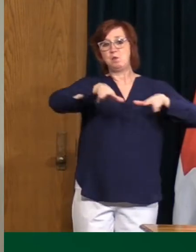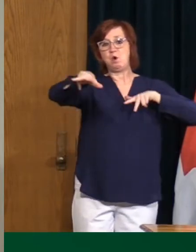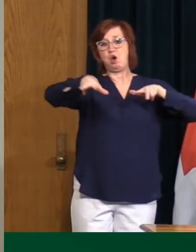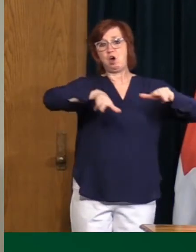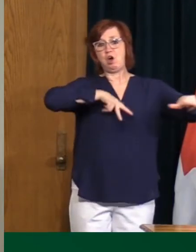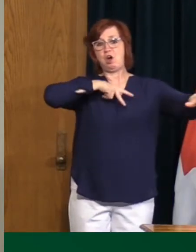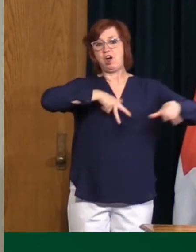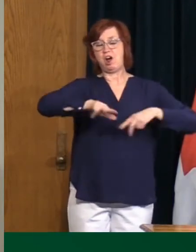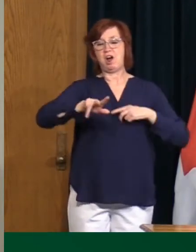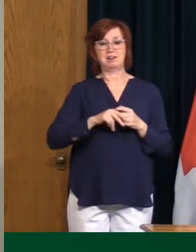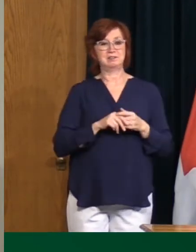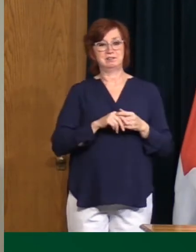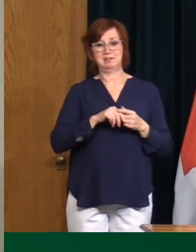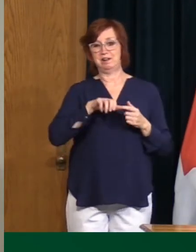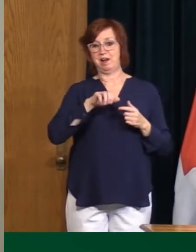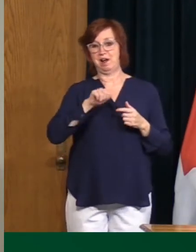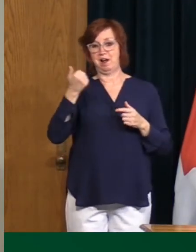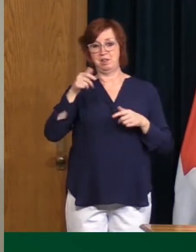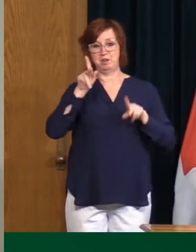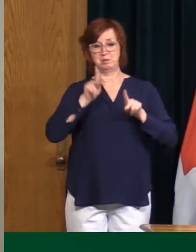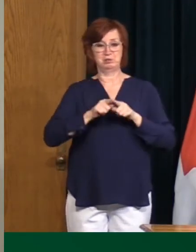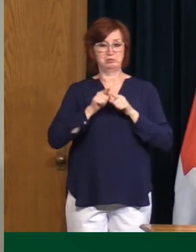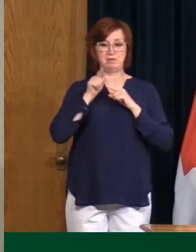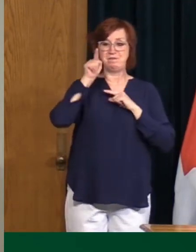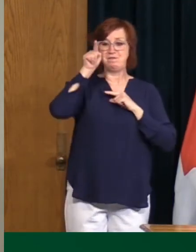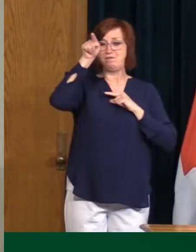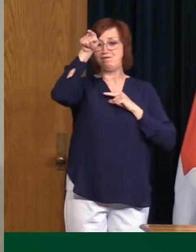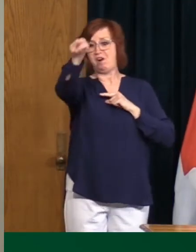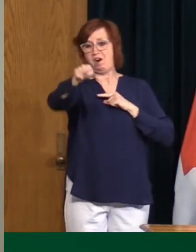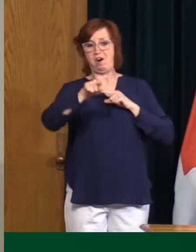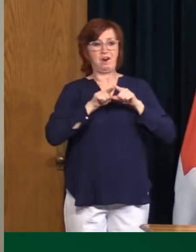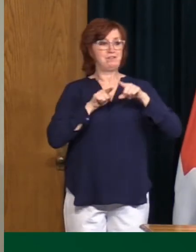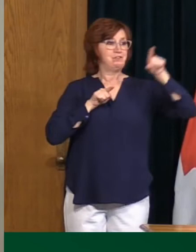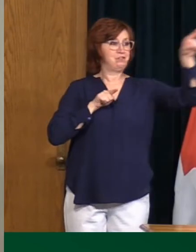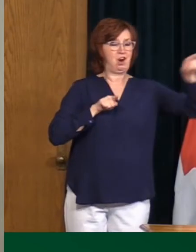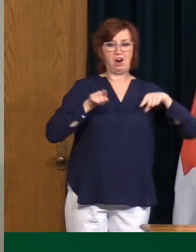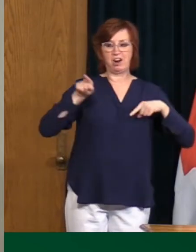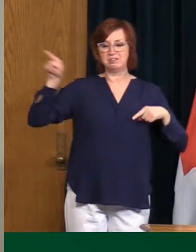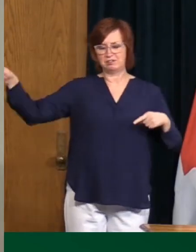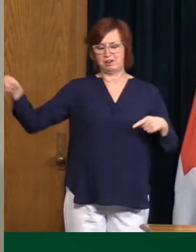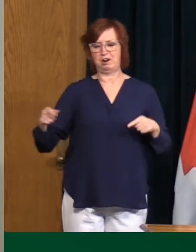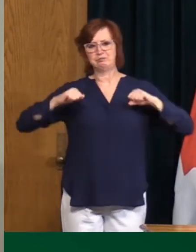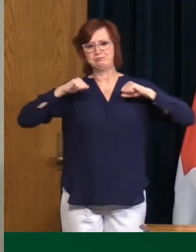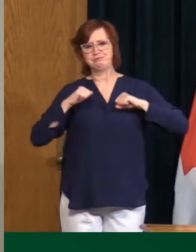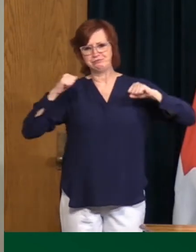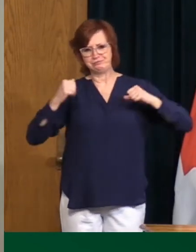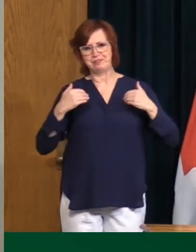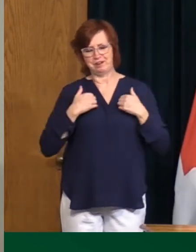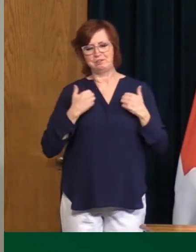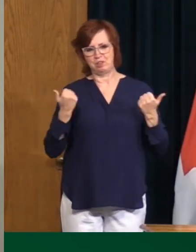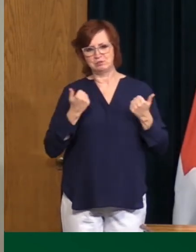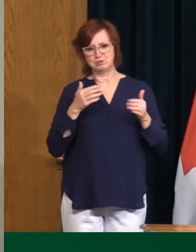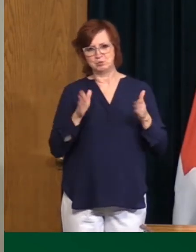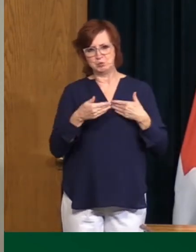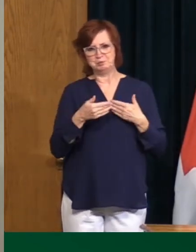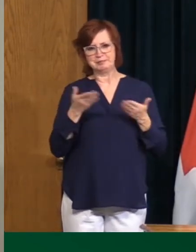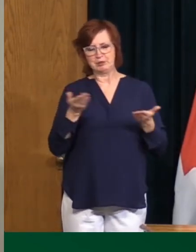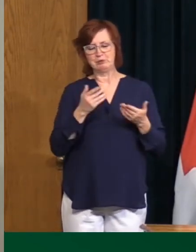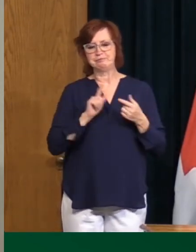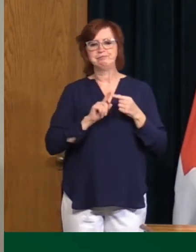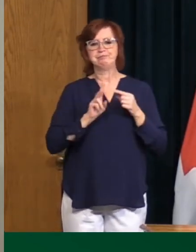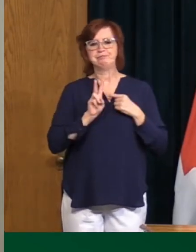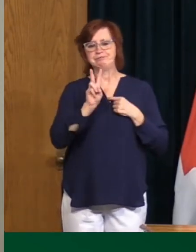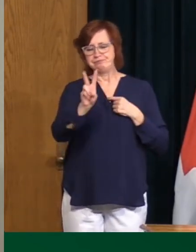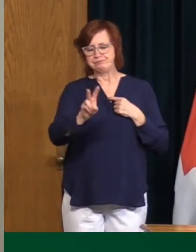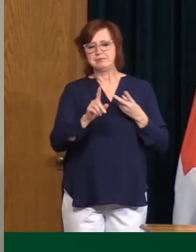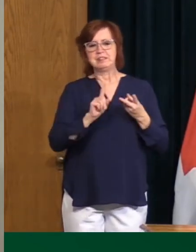a safe 2-meter distance. So because of that, I think as long as you do not go out while you're symptomatic and you maintain